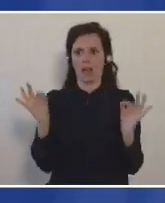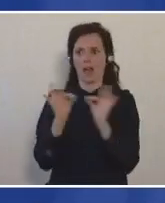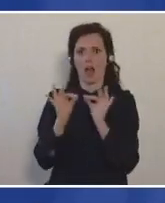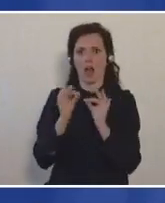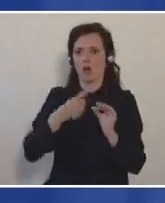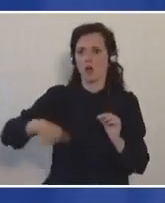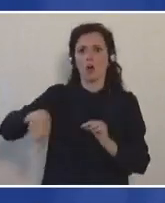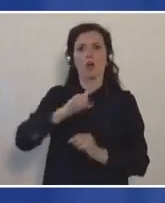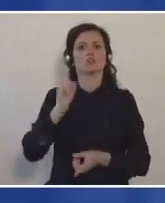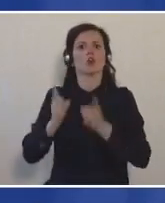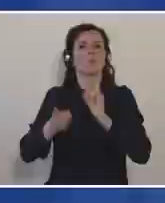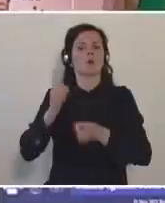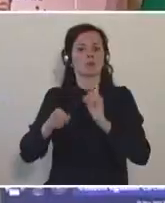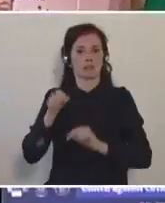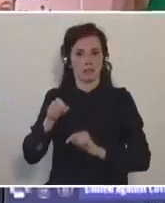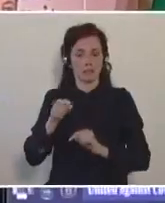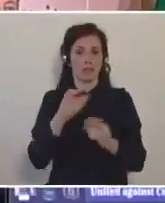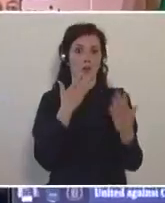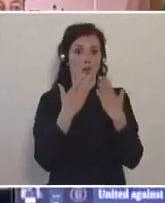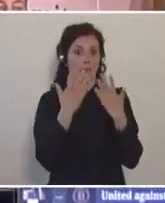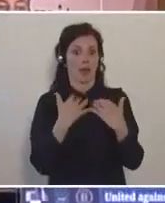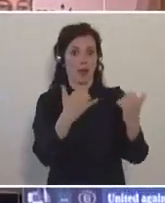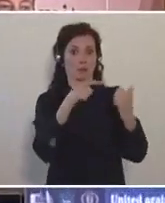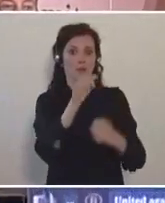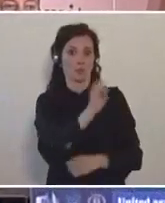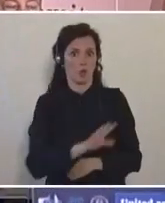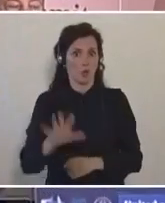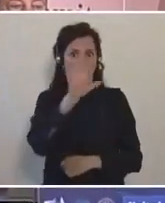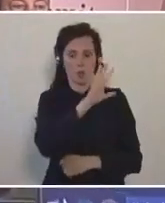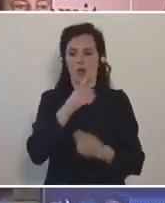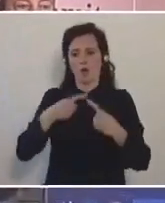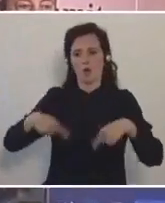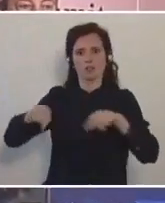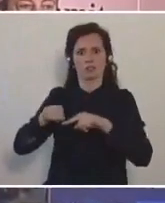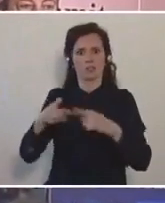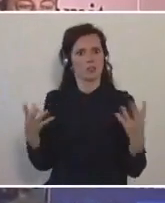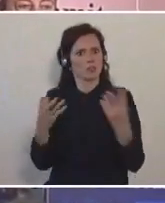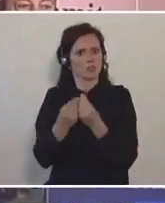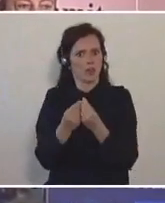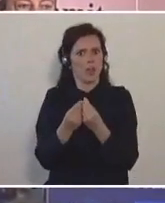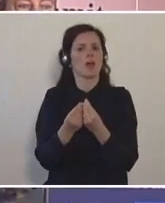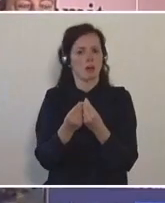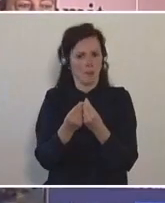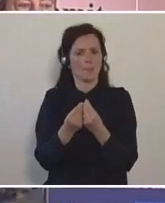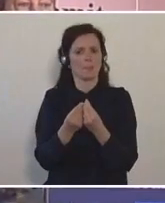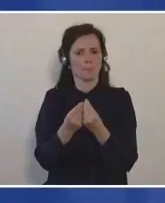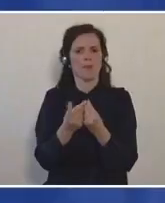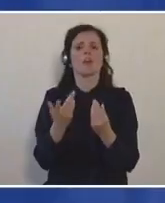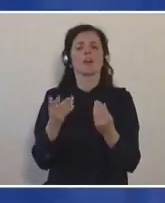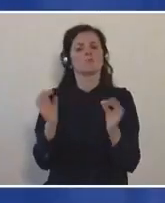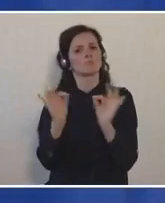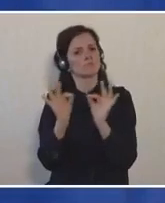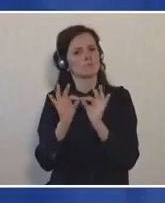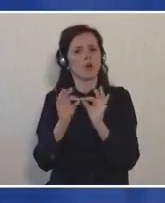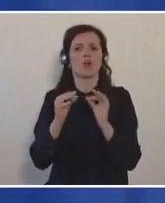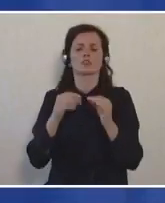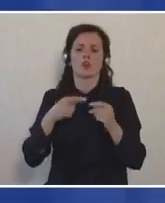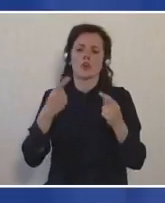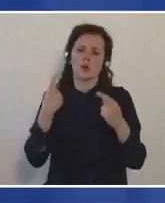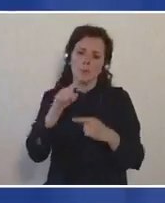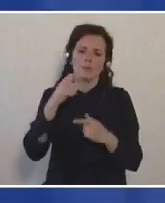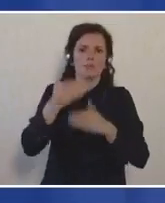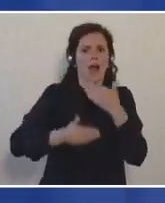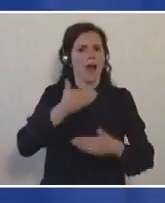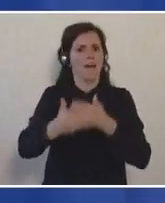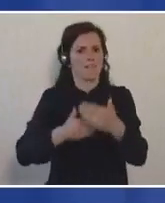European Parliament and the Council, a precondition to move forward. Of course, there is hard work to do on the technical side,